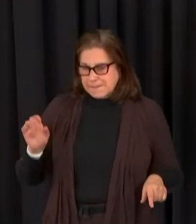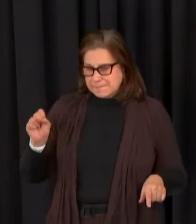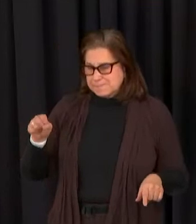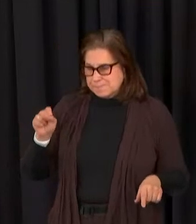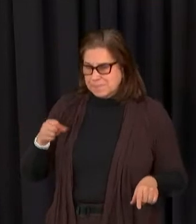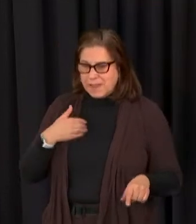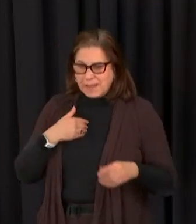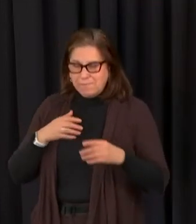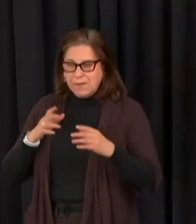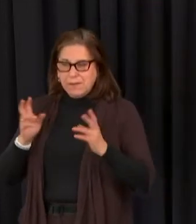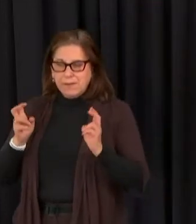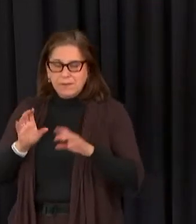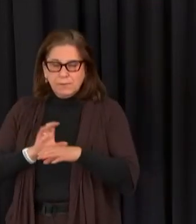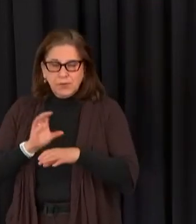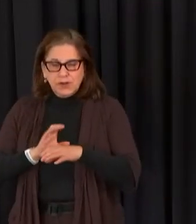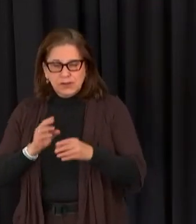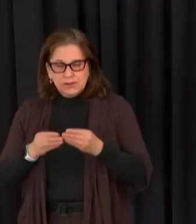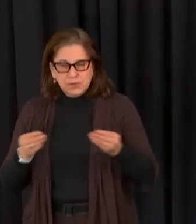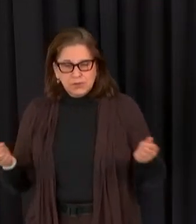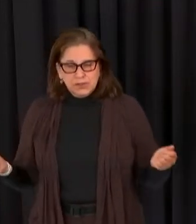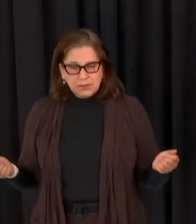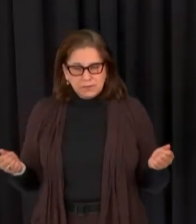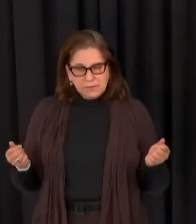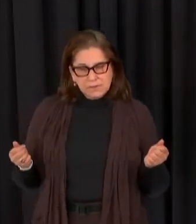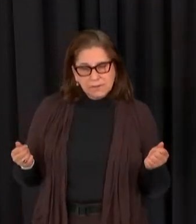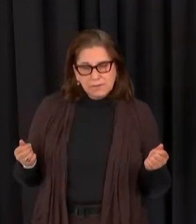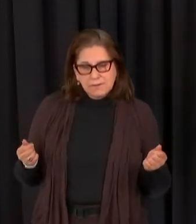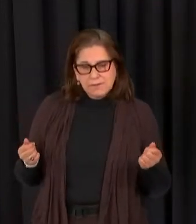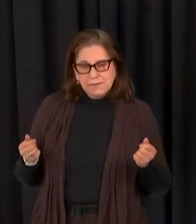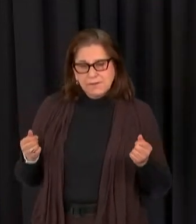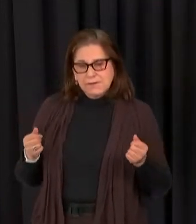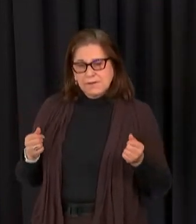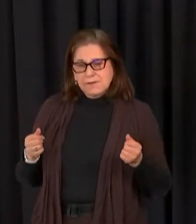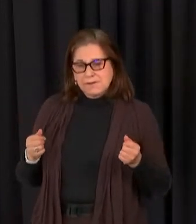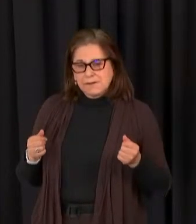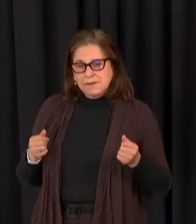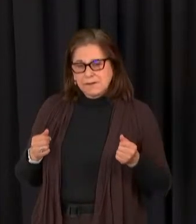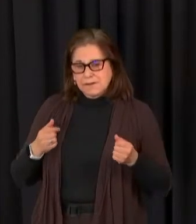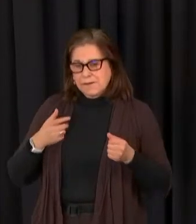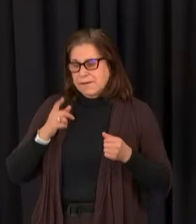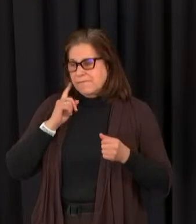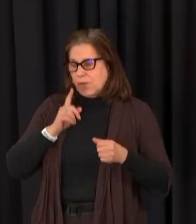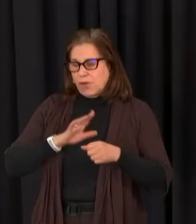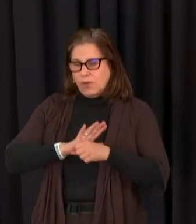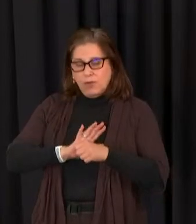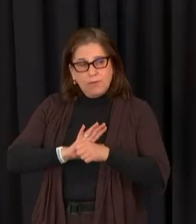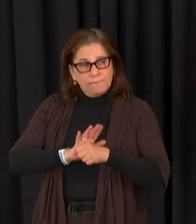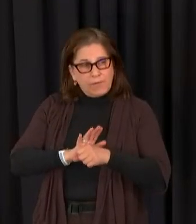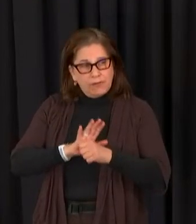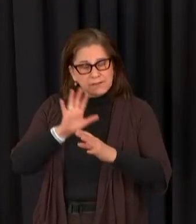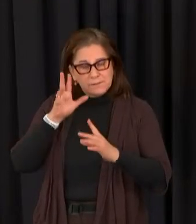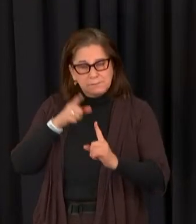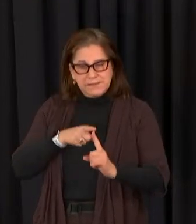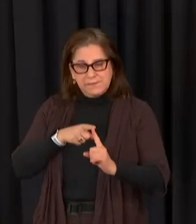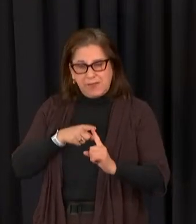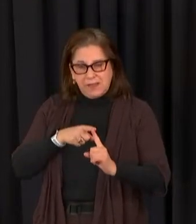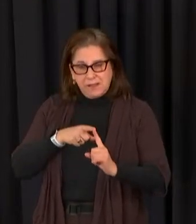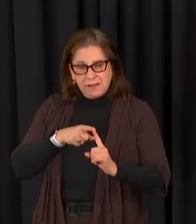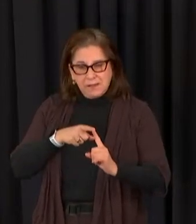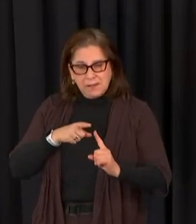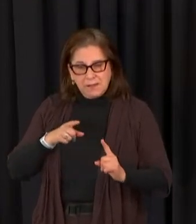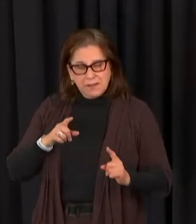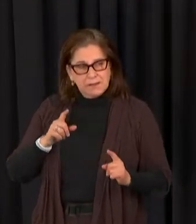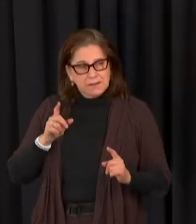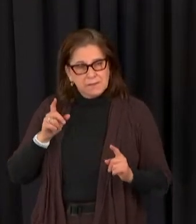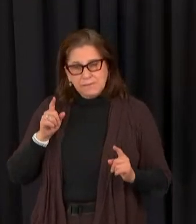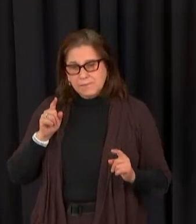different technology solutions that are being created to address COVID-specific problems. And we never want to be in a position